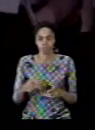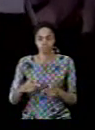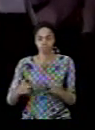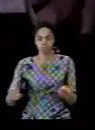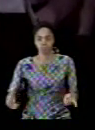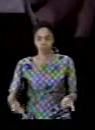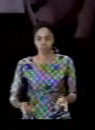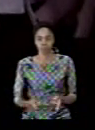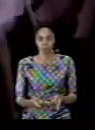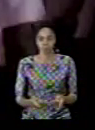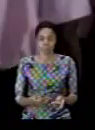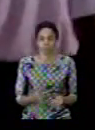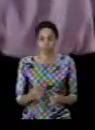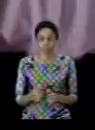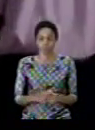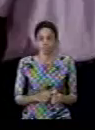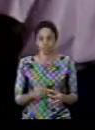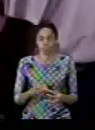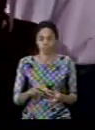familiar spirits,